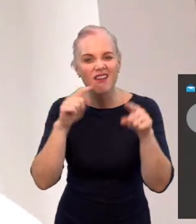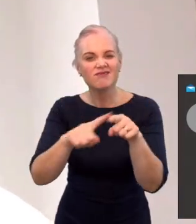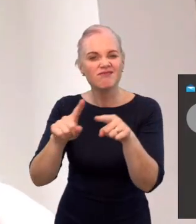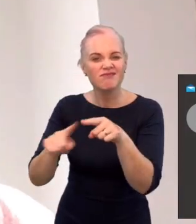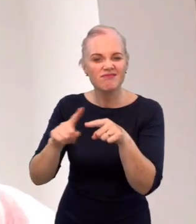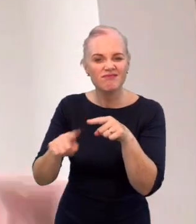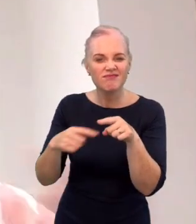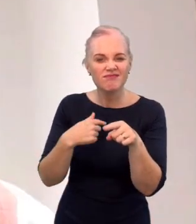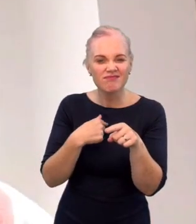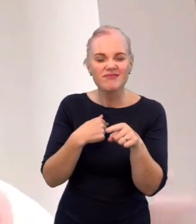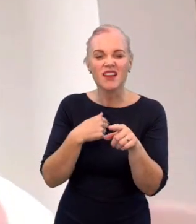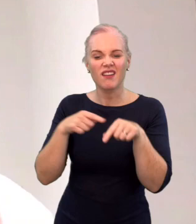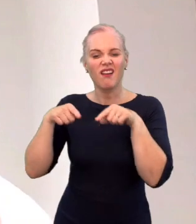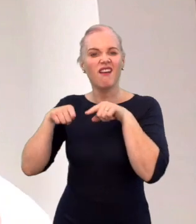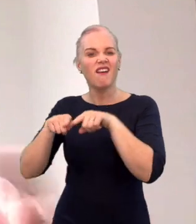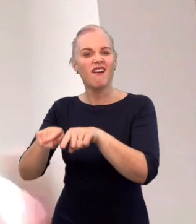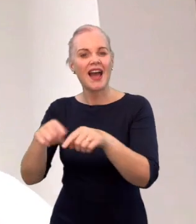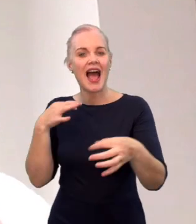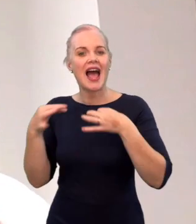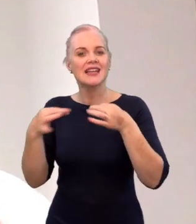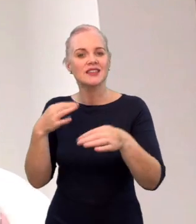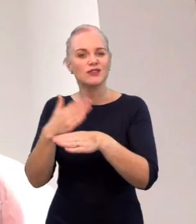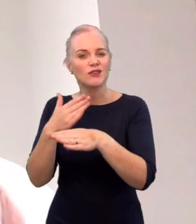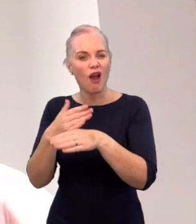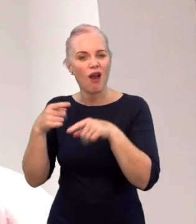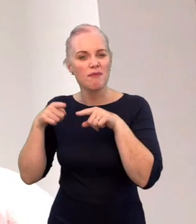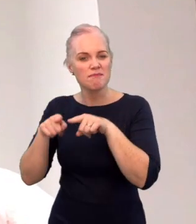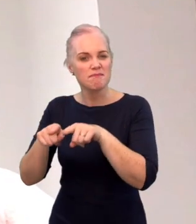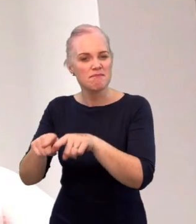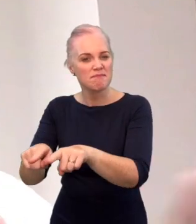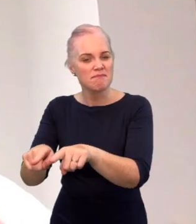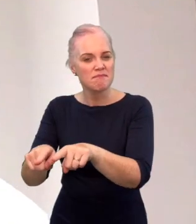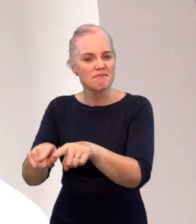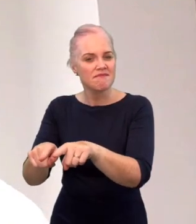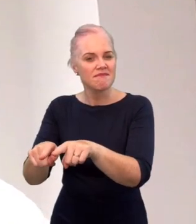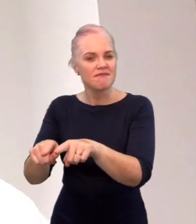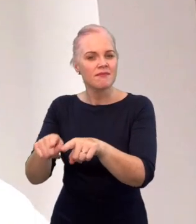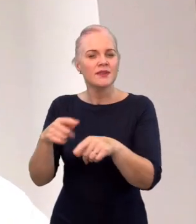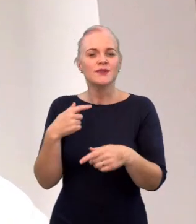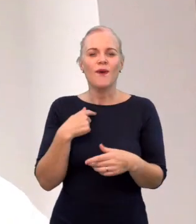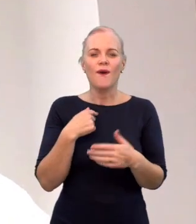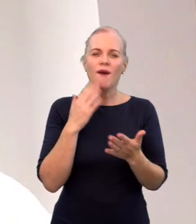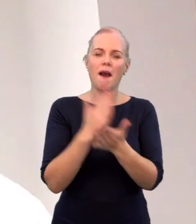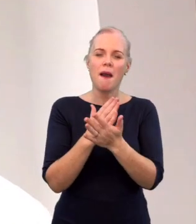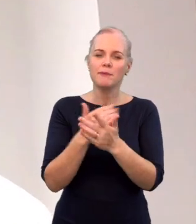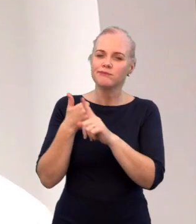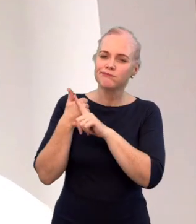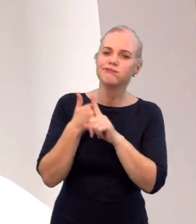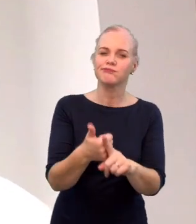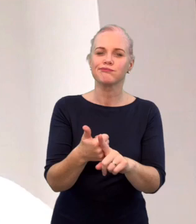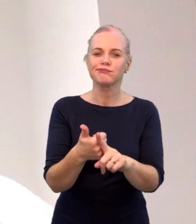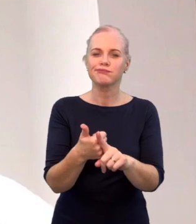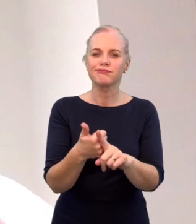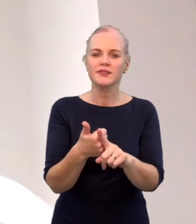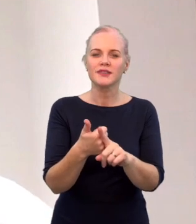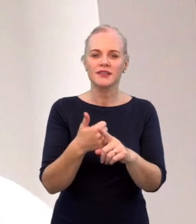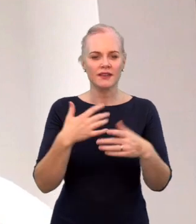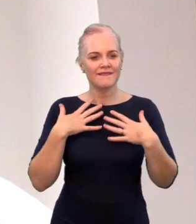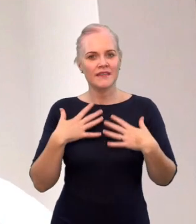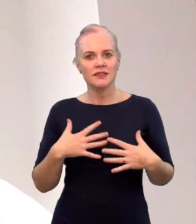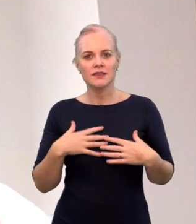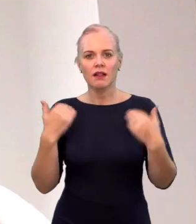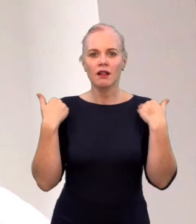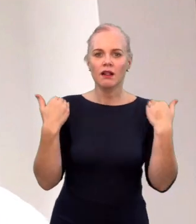stuff. And I did this alongside acting jobs and stuff. So I've always kind of been a real